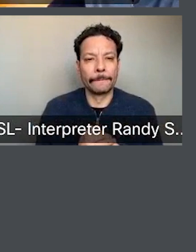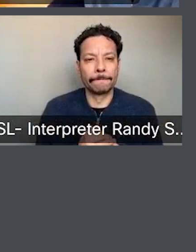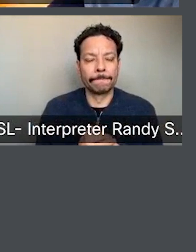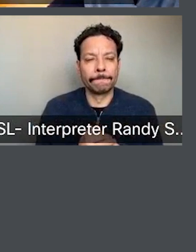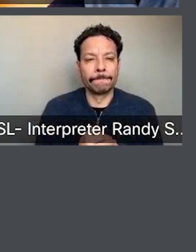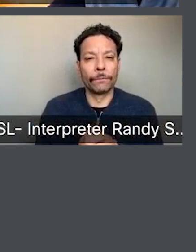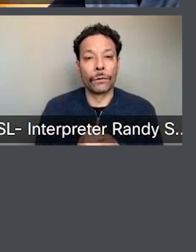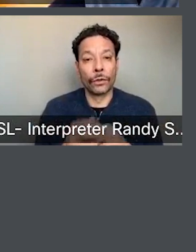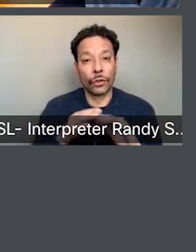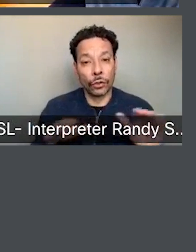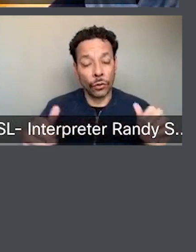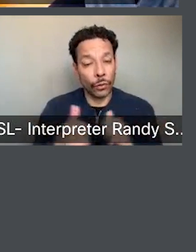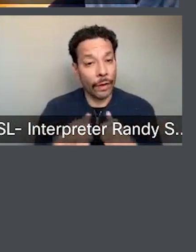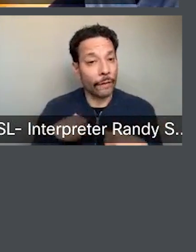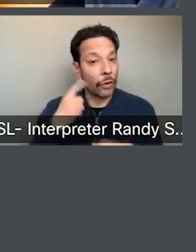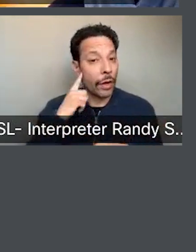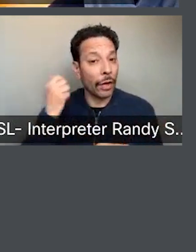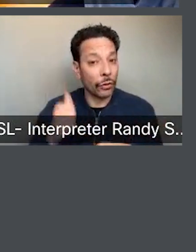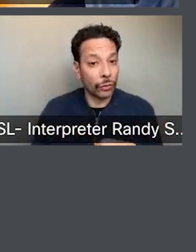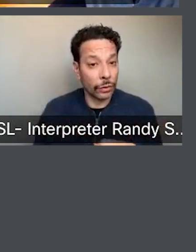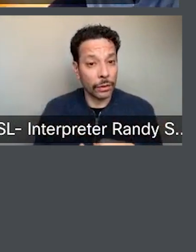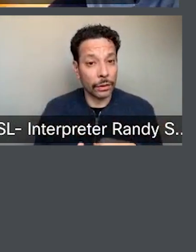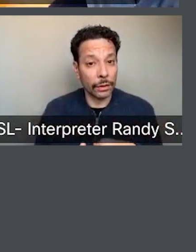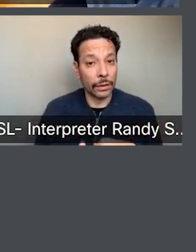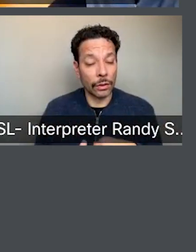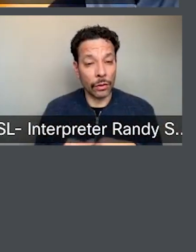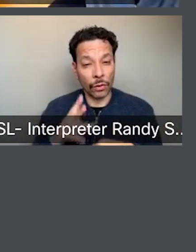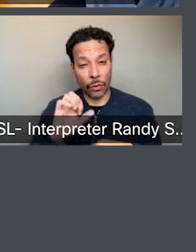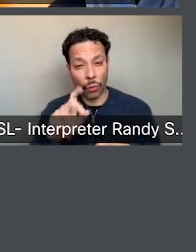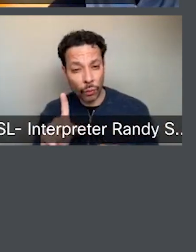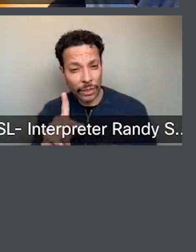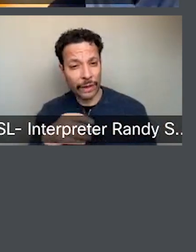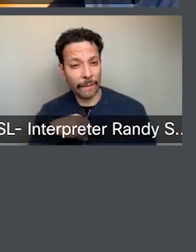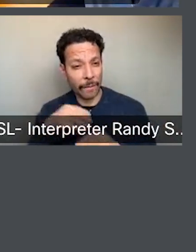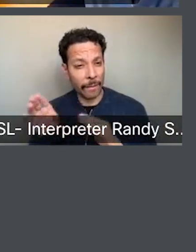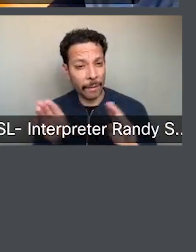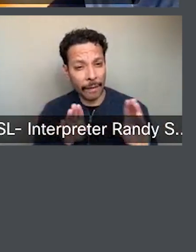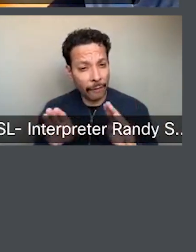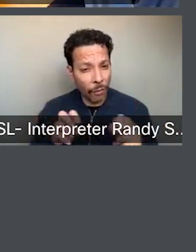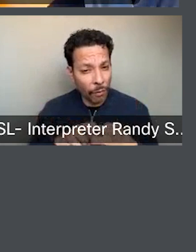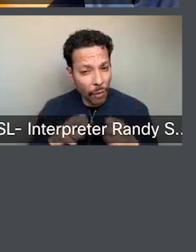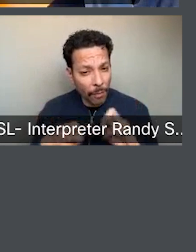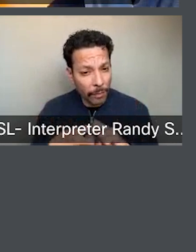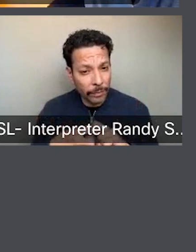Are children with unilateral hearing loss at risk of behavioral problems?